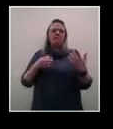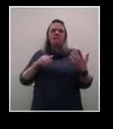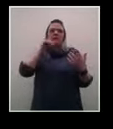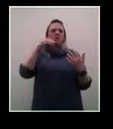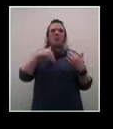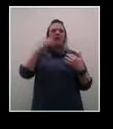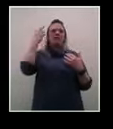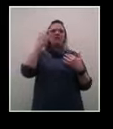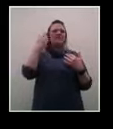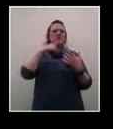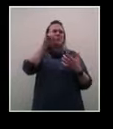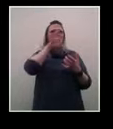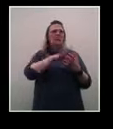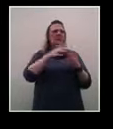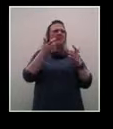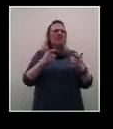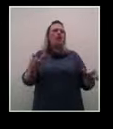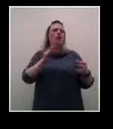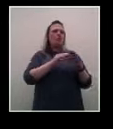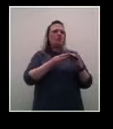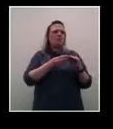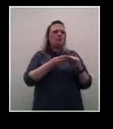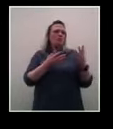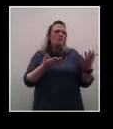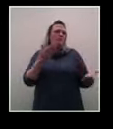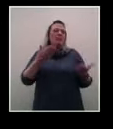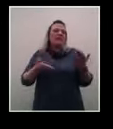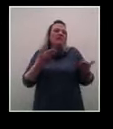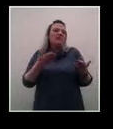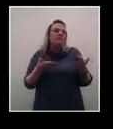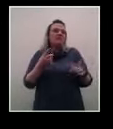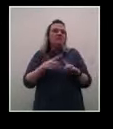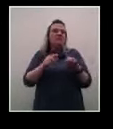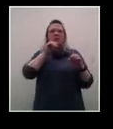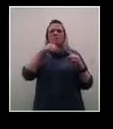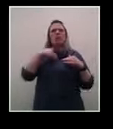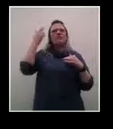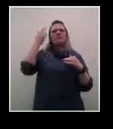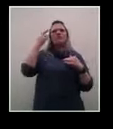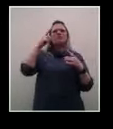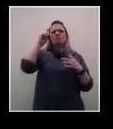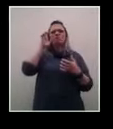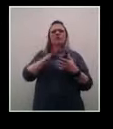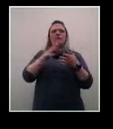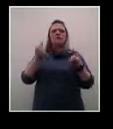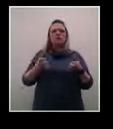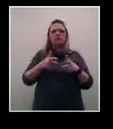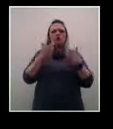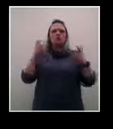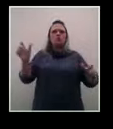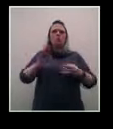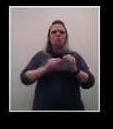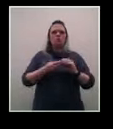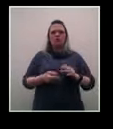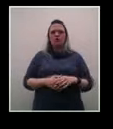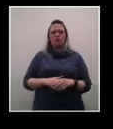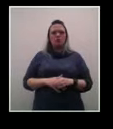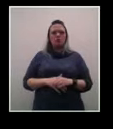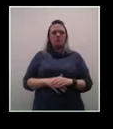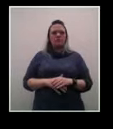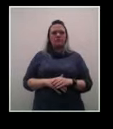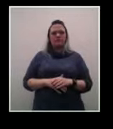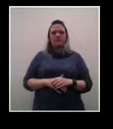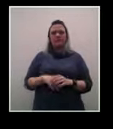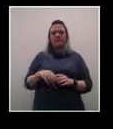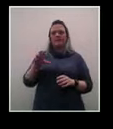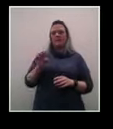believe there's large numbers. Has it happened? It may have happened. Okay. But I don't have a reason to believe there's large numbers of it. Okay. Okay, Aaron